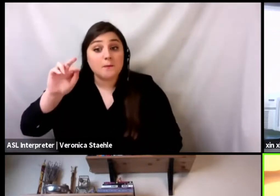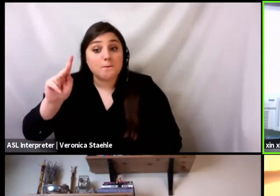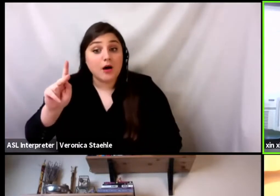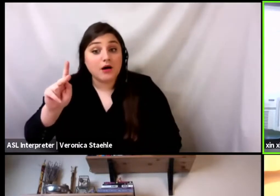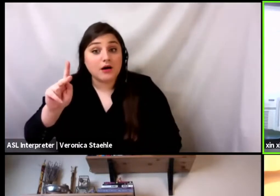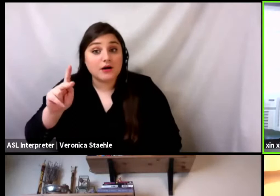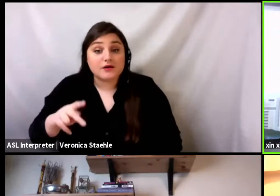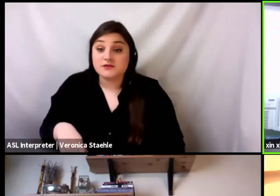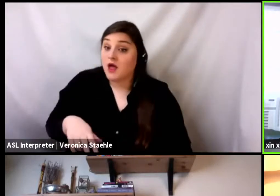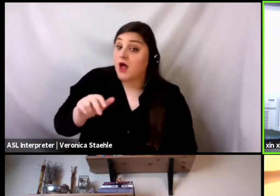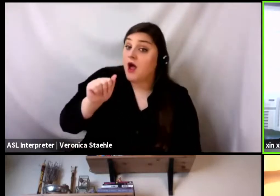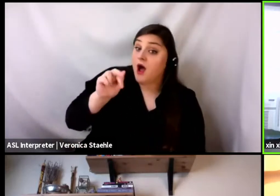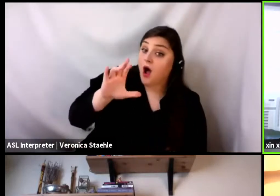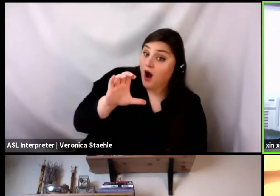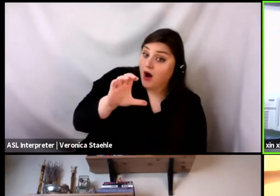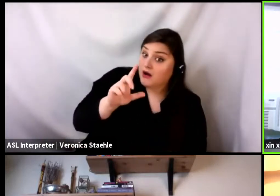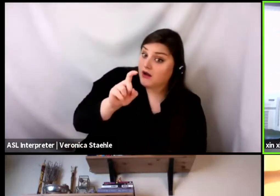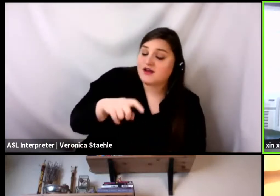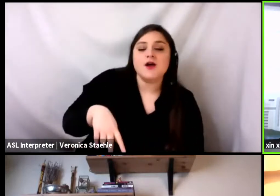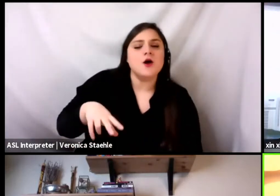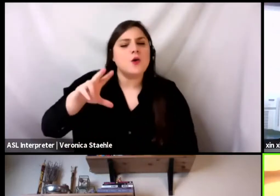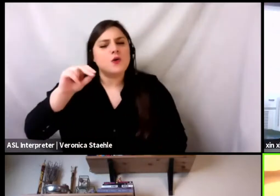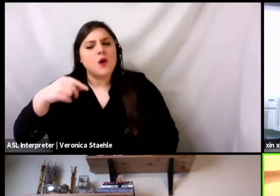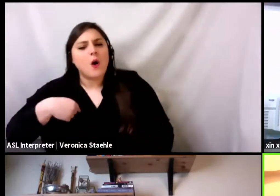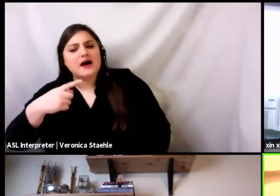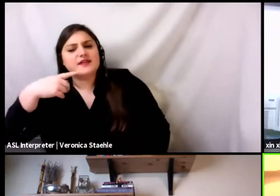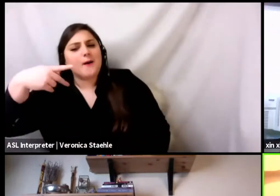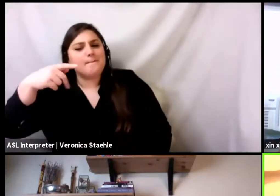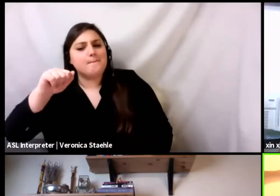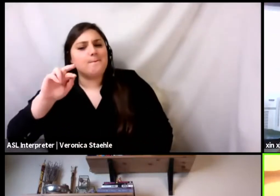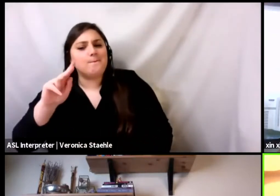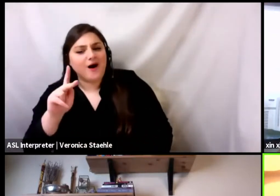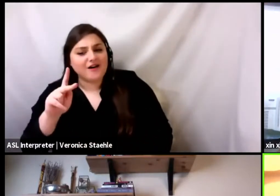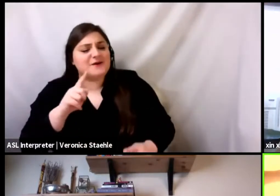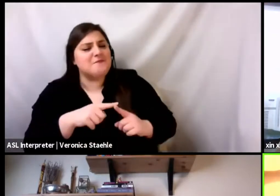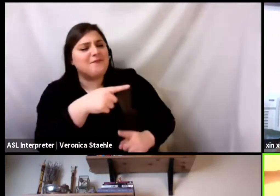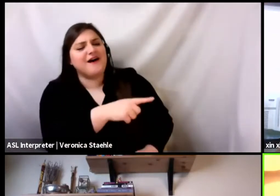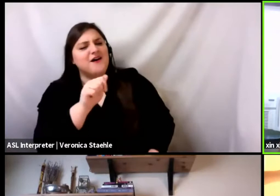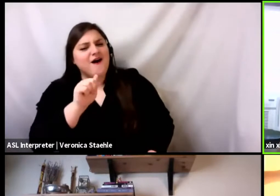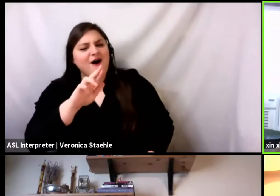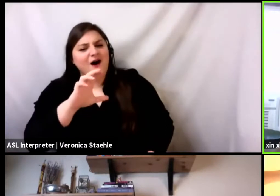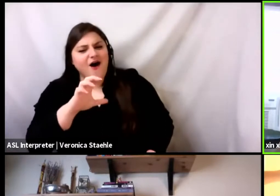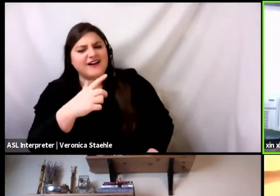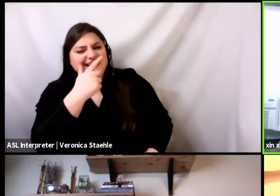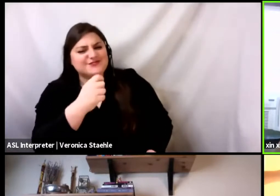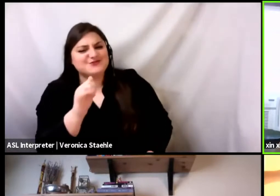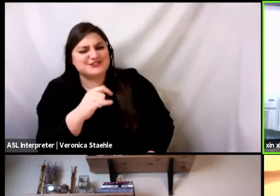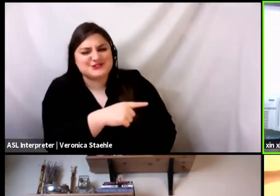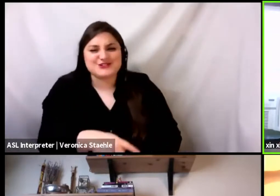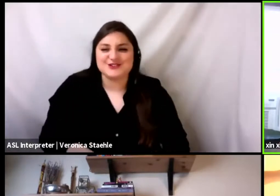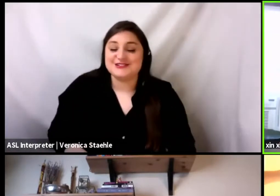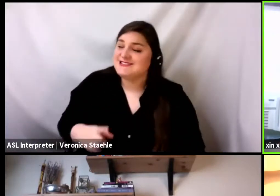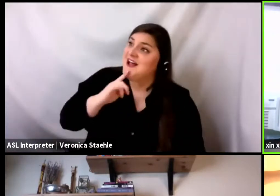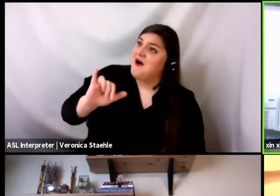An arc? No, a park. A park. But that's an interesting idea. I was like, I don't know what that